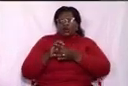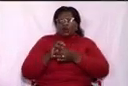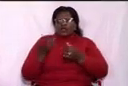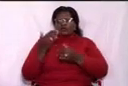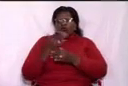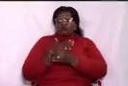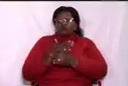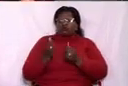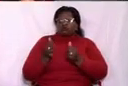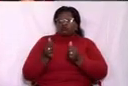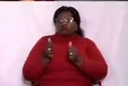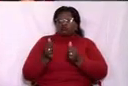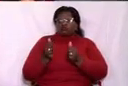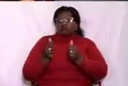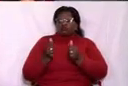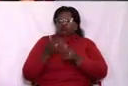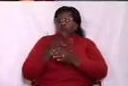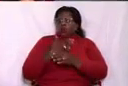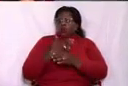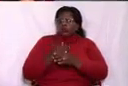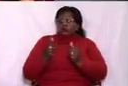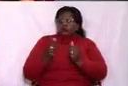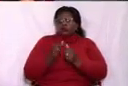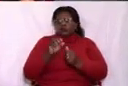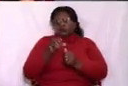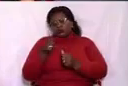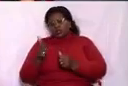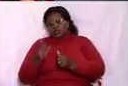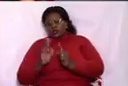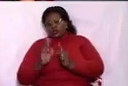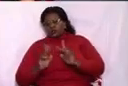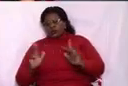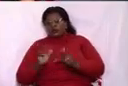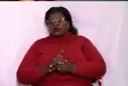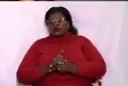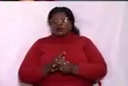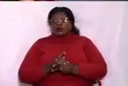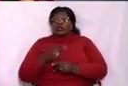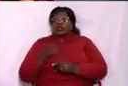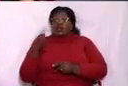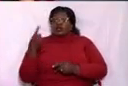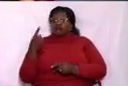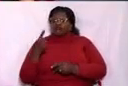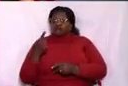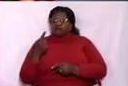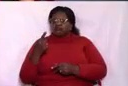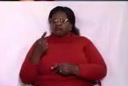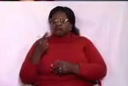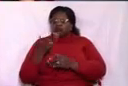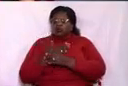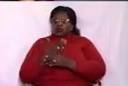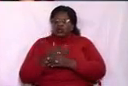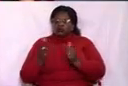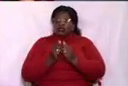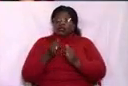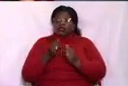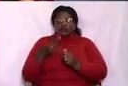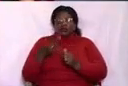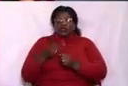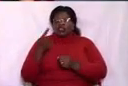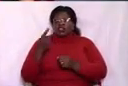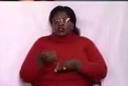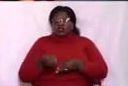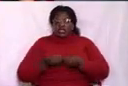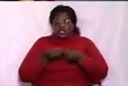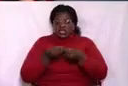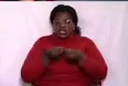I don't directly work with them. They're just my kind of, let me say, supplier, because I